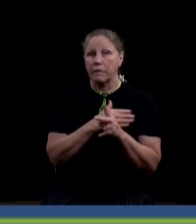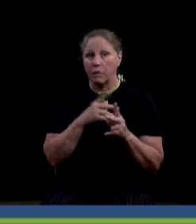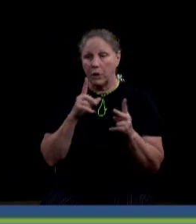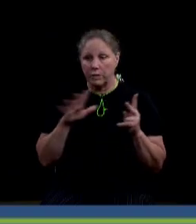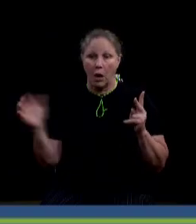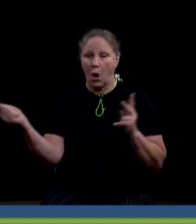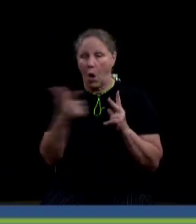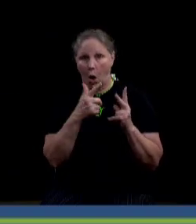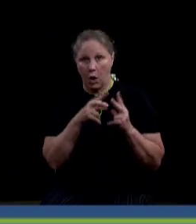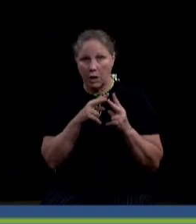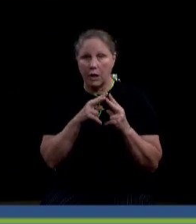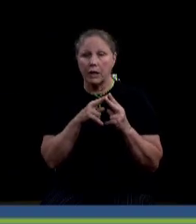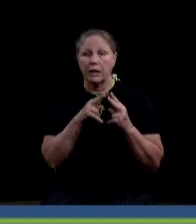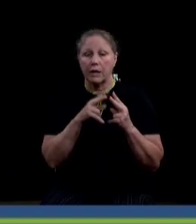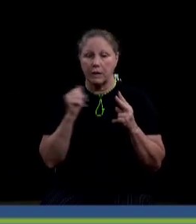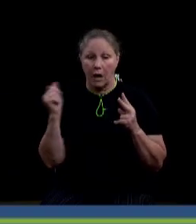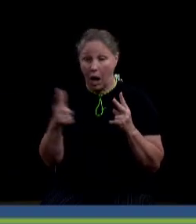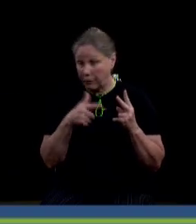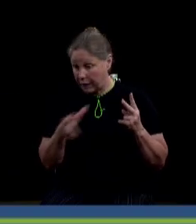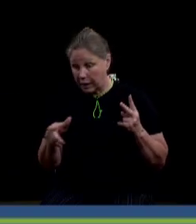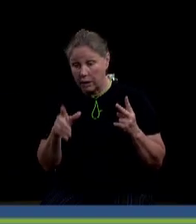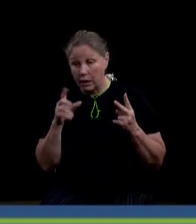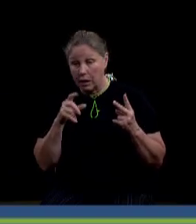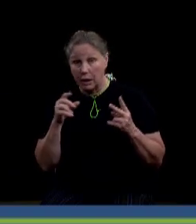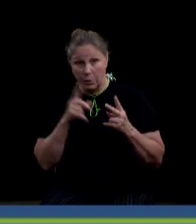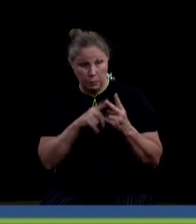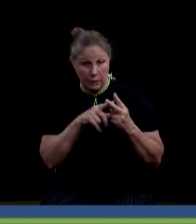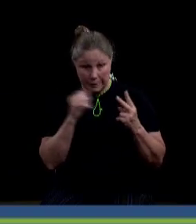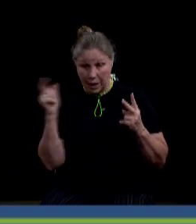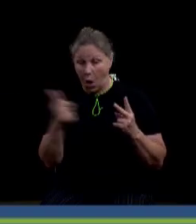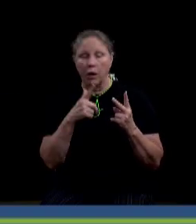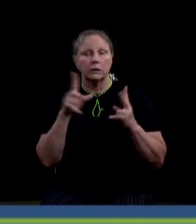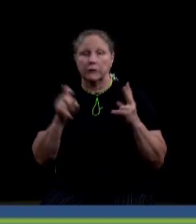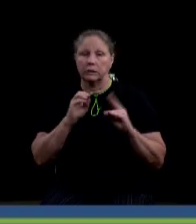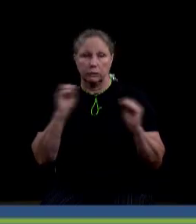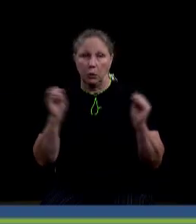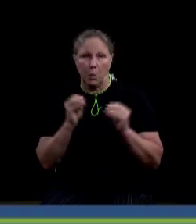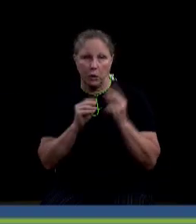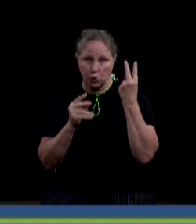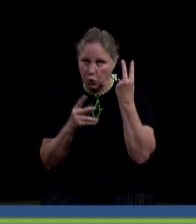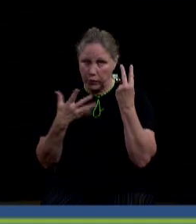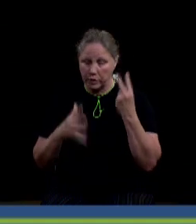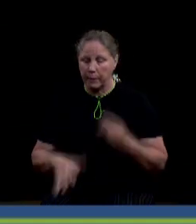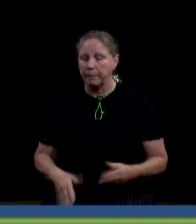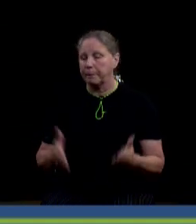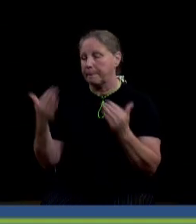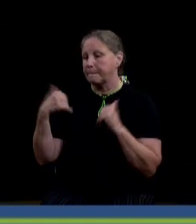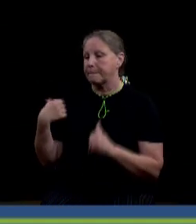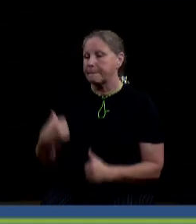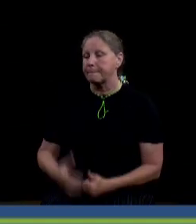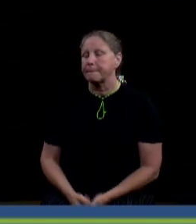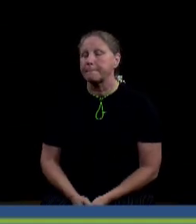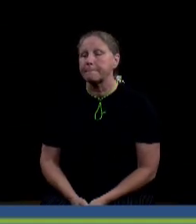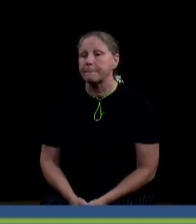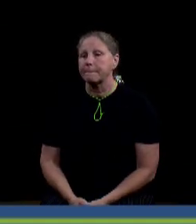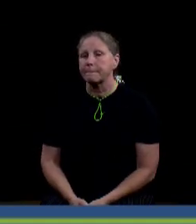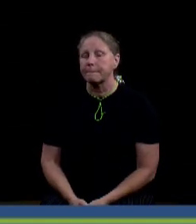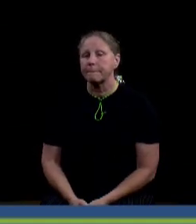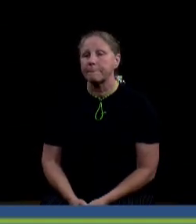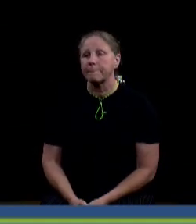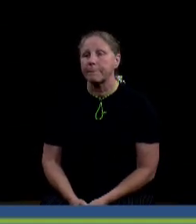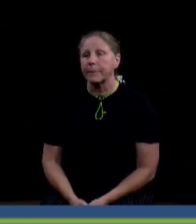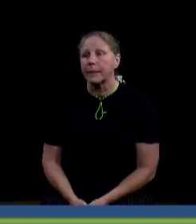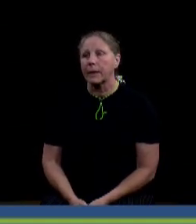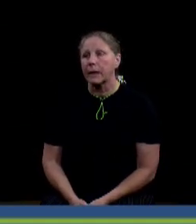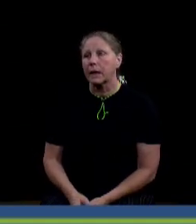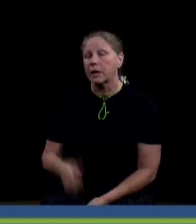positives in that particular facility. Next slide, please. So this slide shows the 7-day running average of